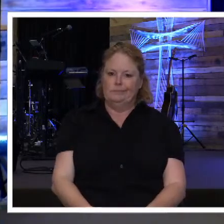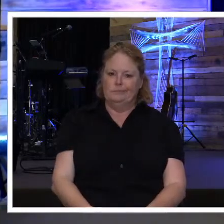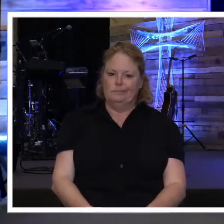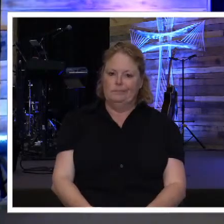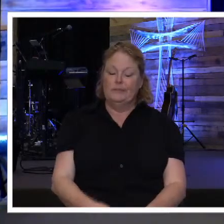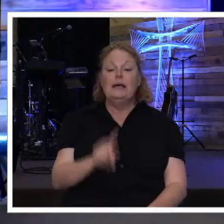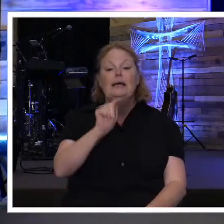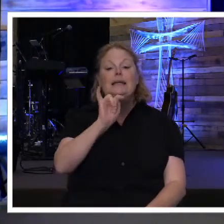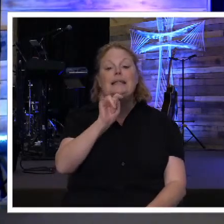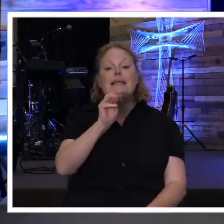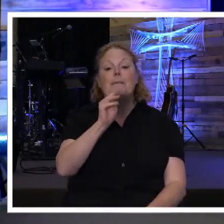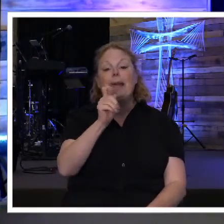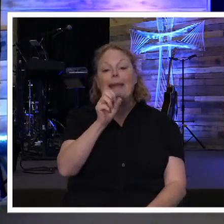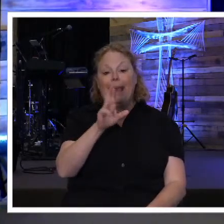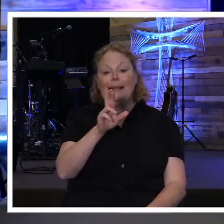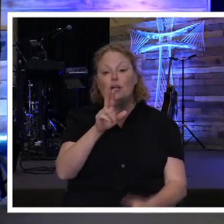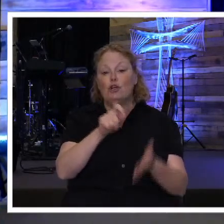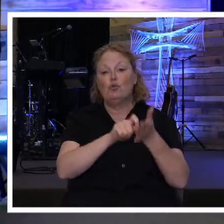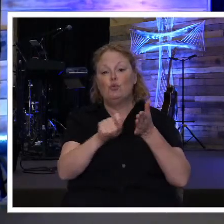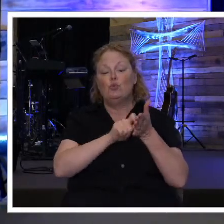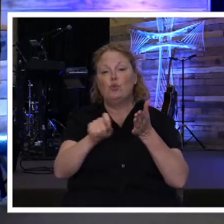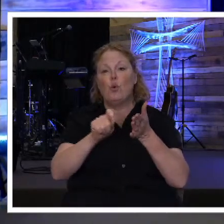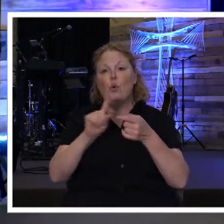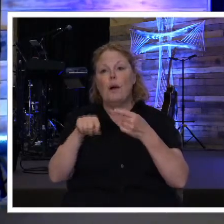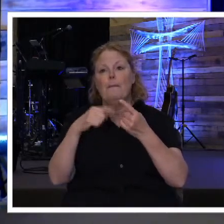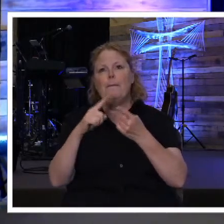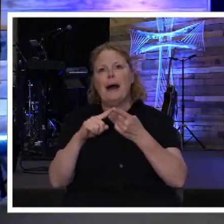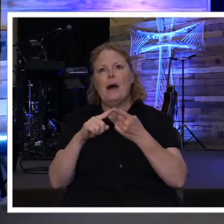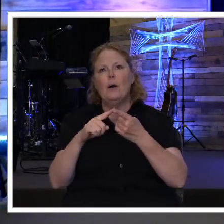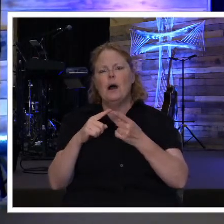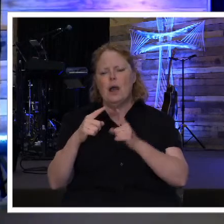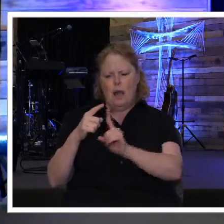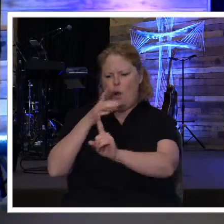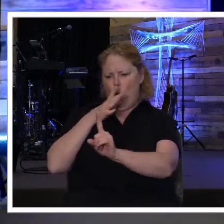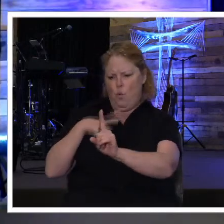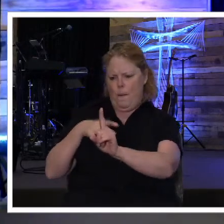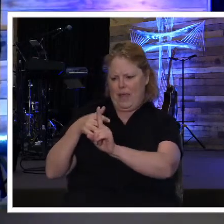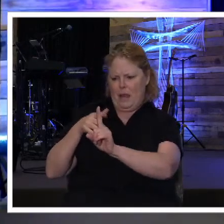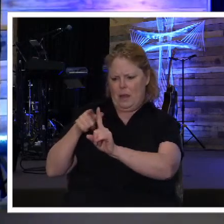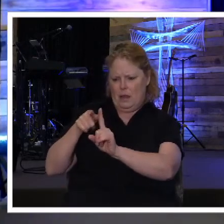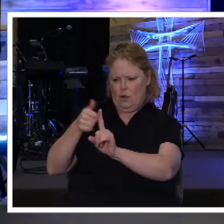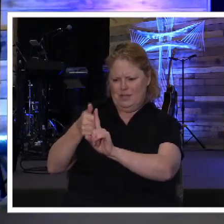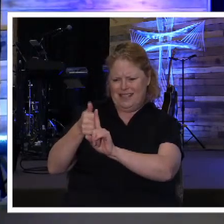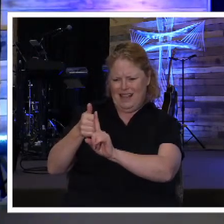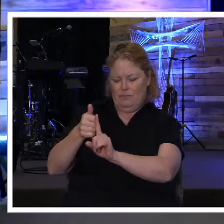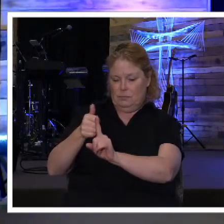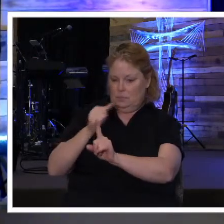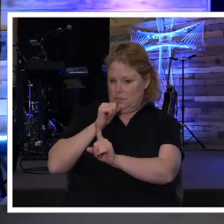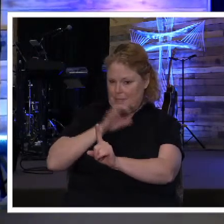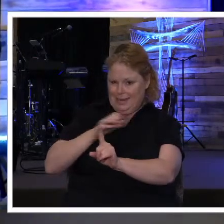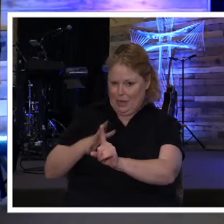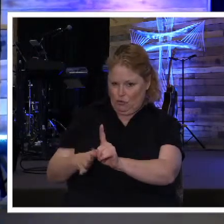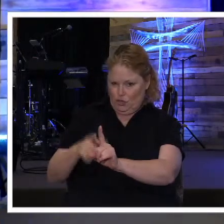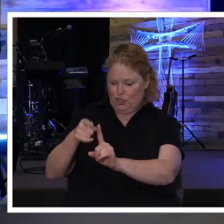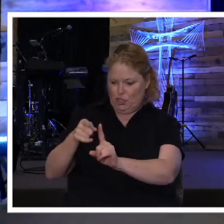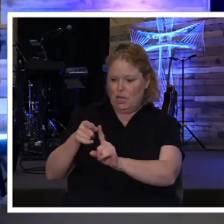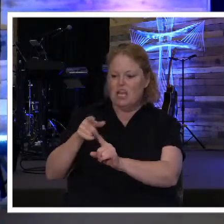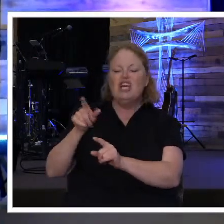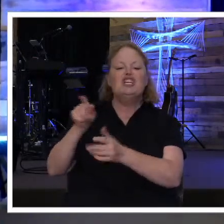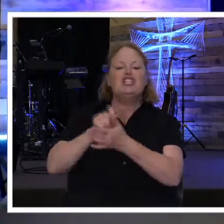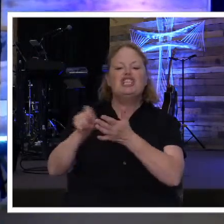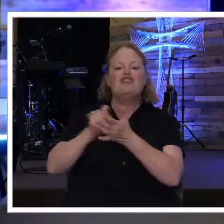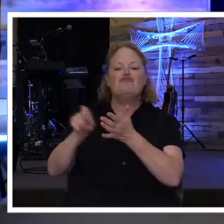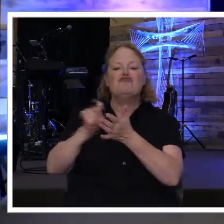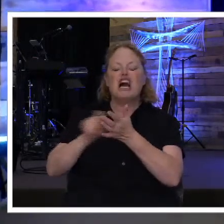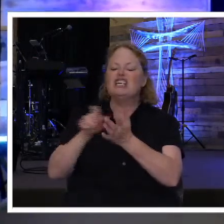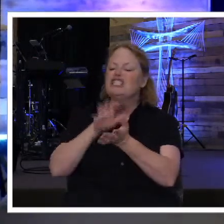Tim Keller writes of a British journalist named Polly Toynbee, and she is not a Christian. In fact, she often writes for her absolute